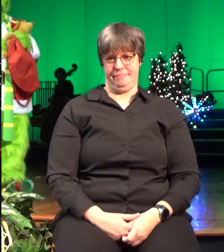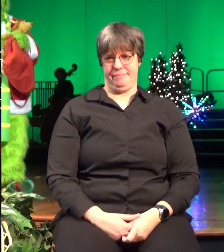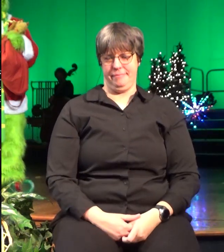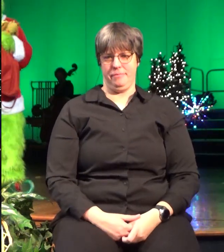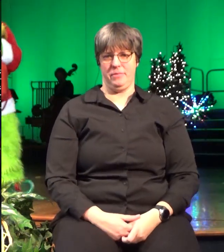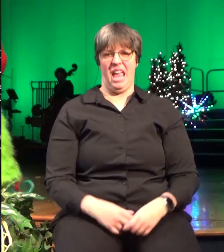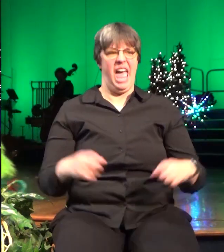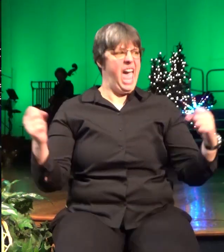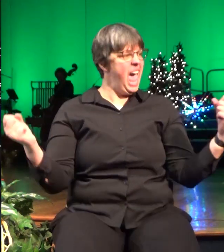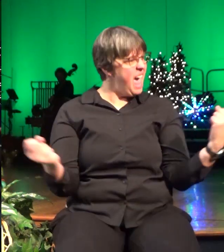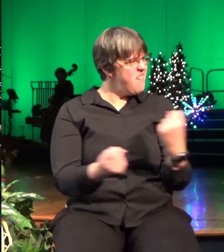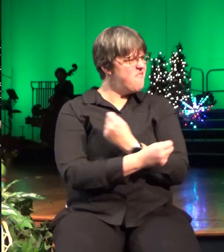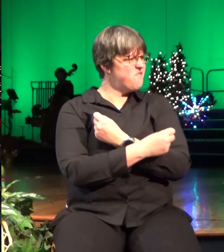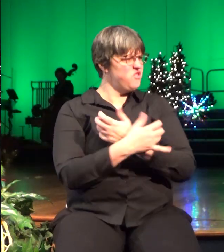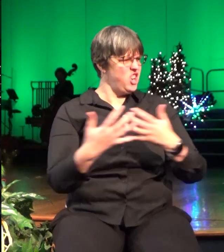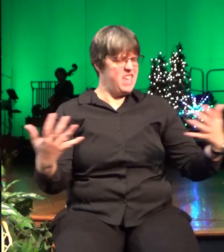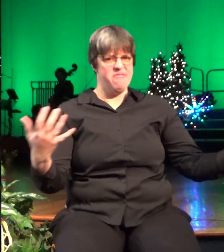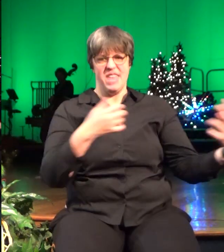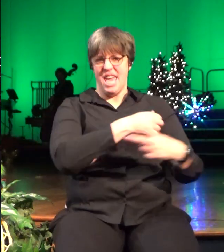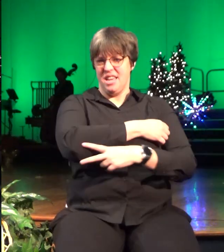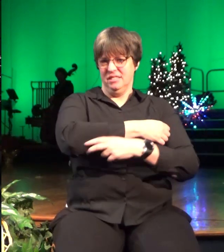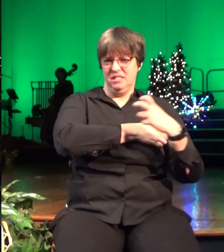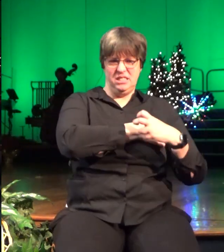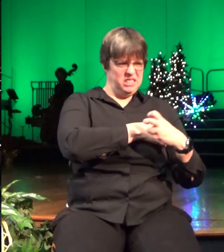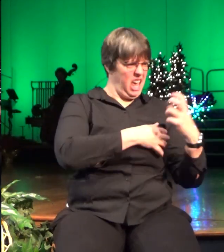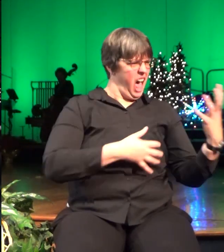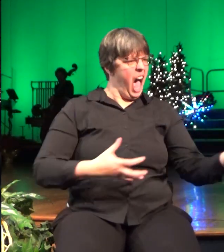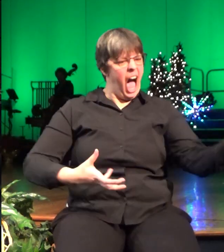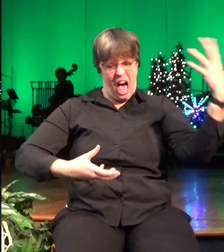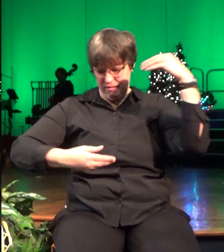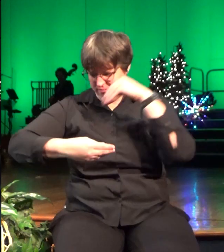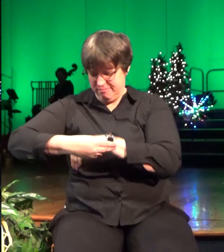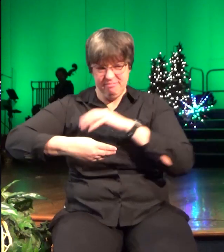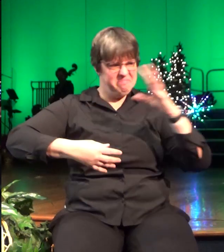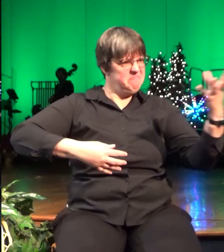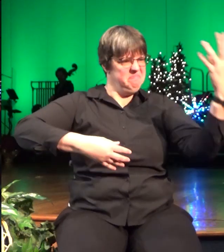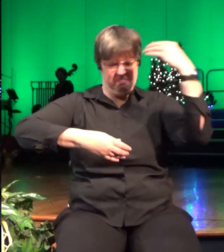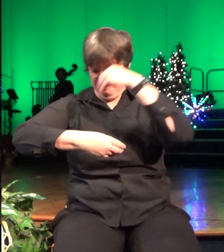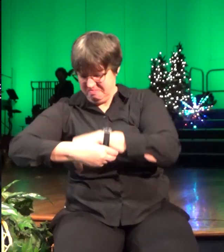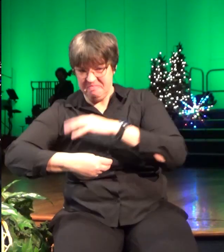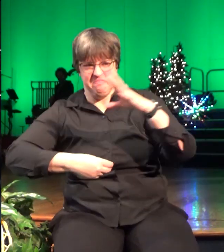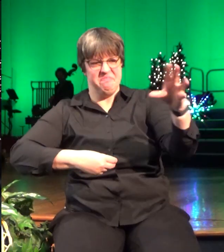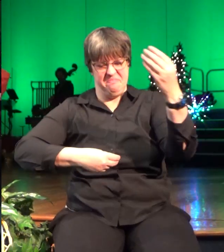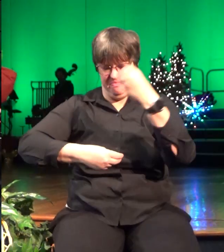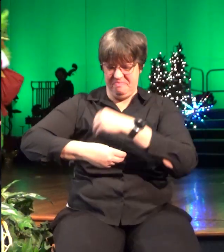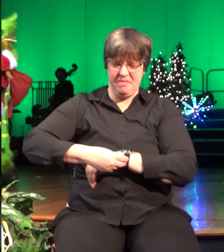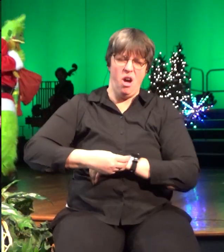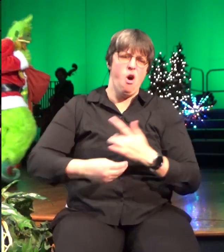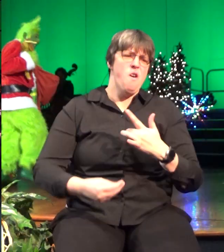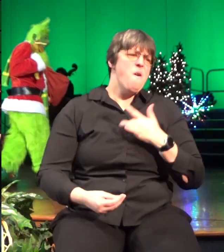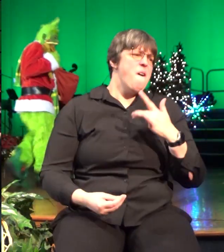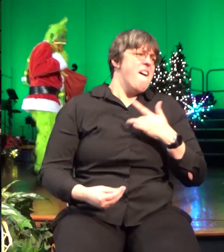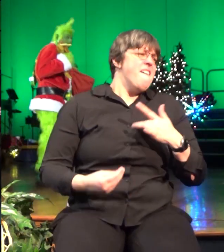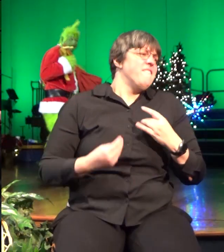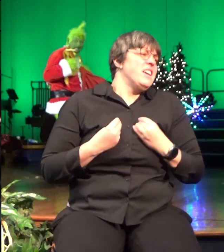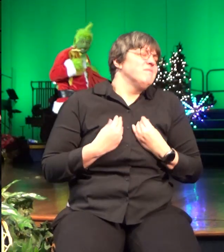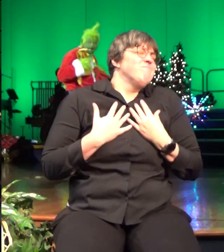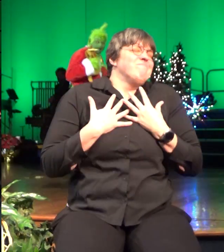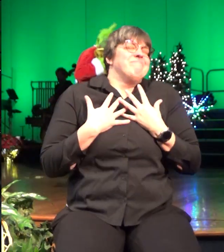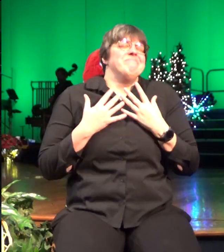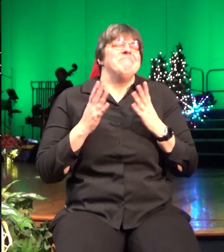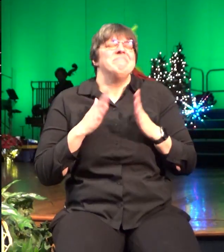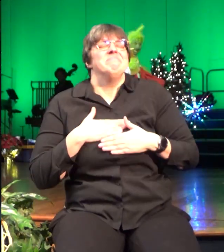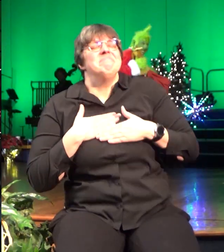Everything gone that helps make Christmas bright. Stealing their treasures gave him such delight. It